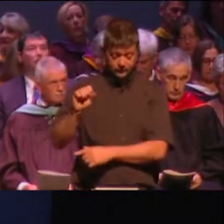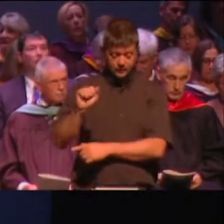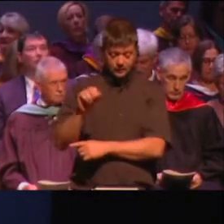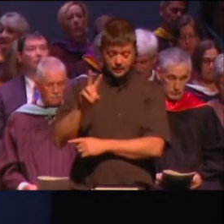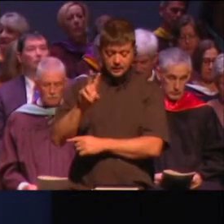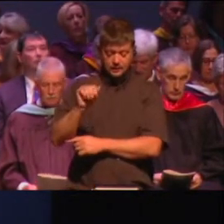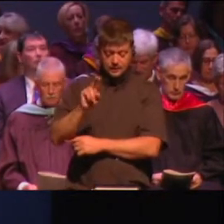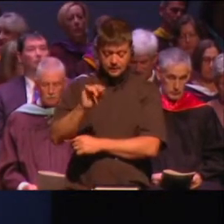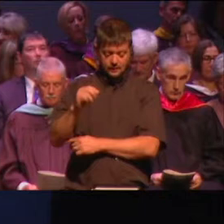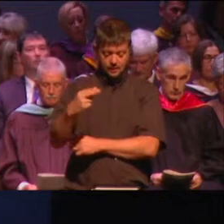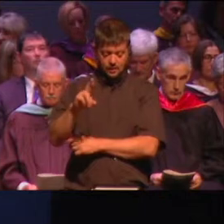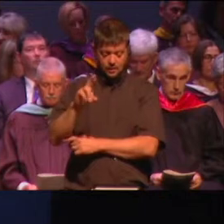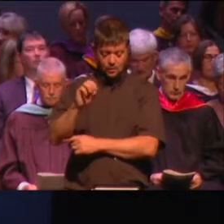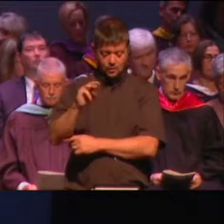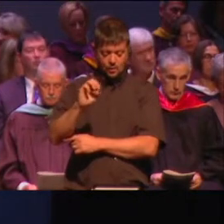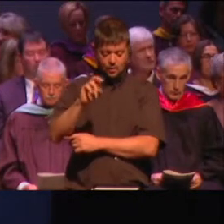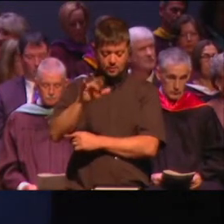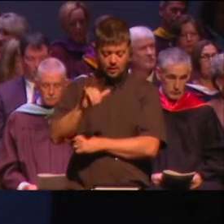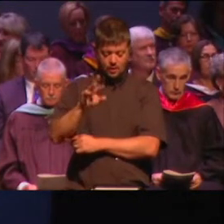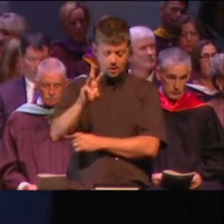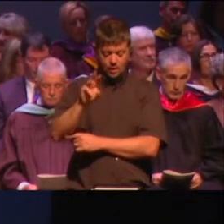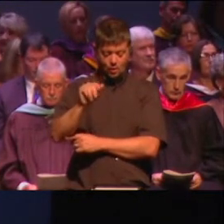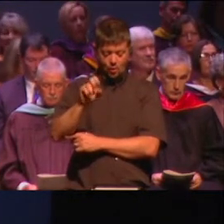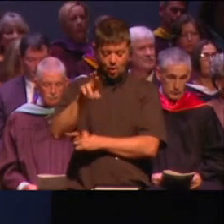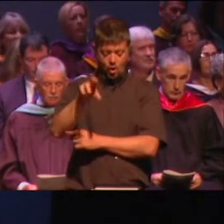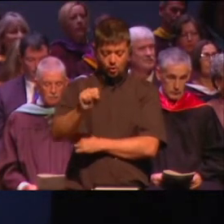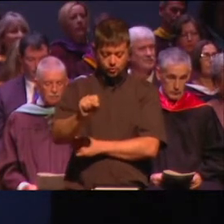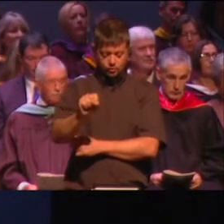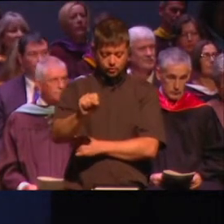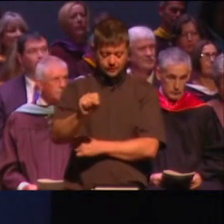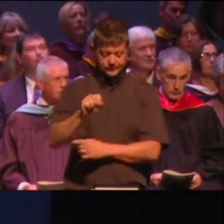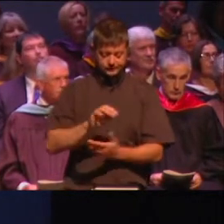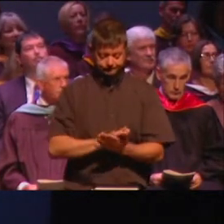Savannah Rosemary Waters.